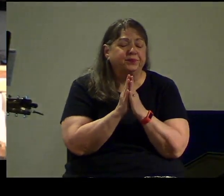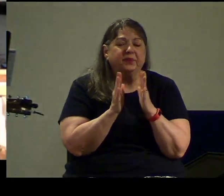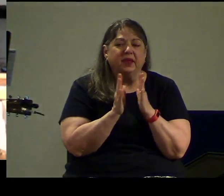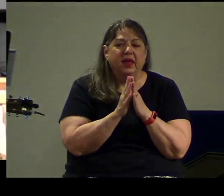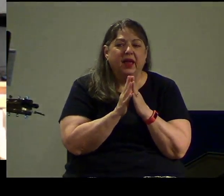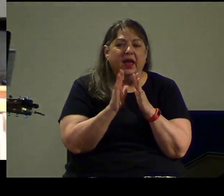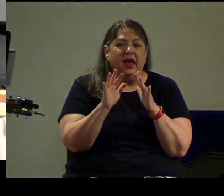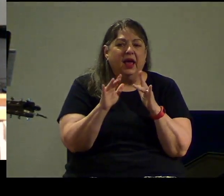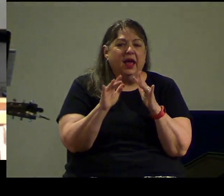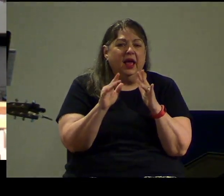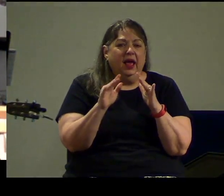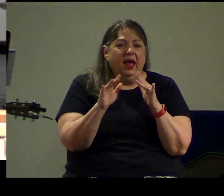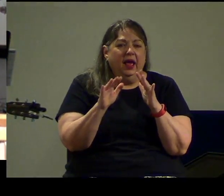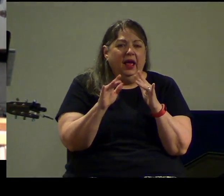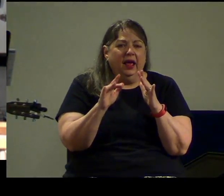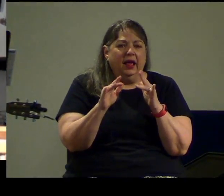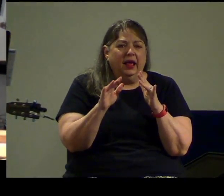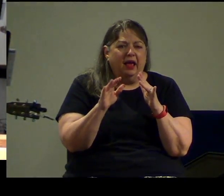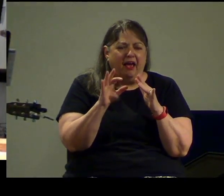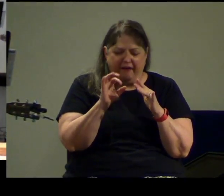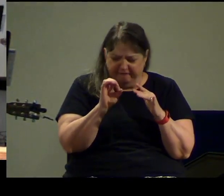So on,